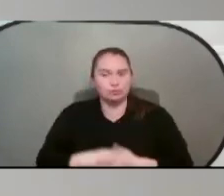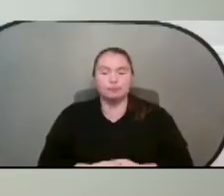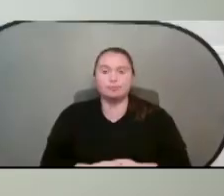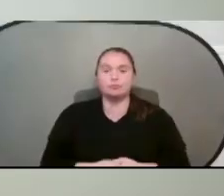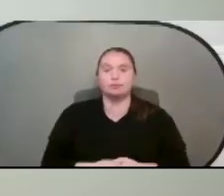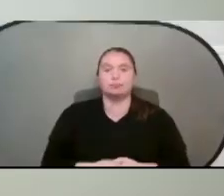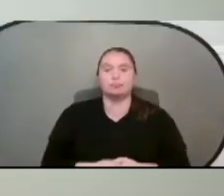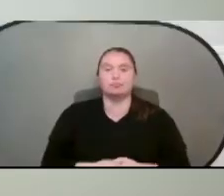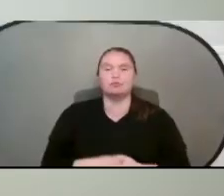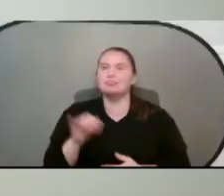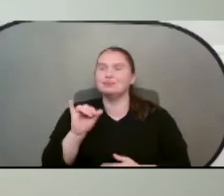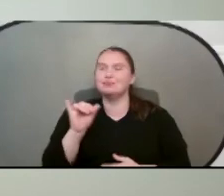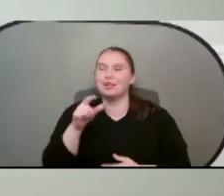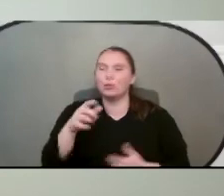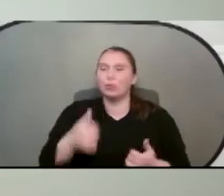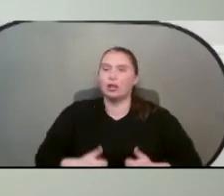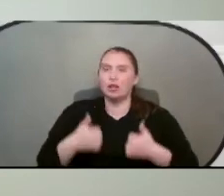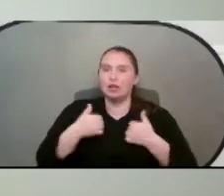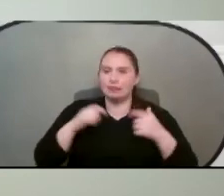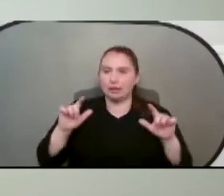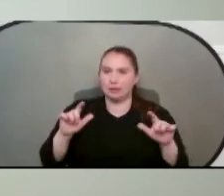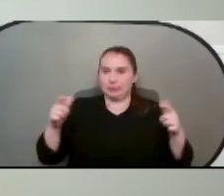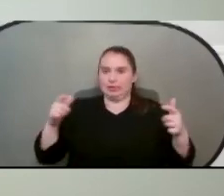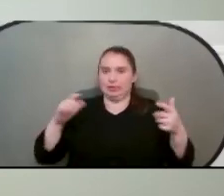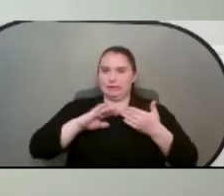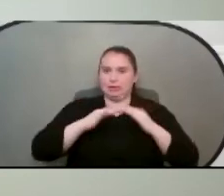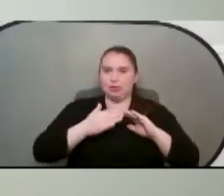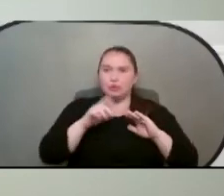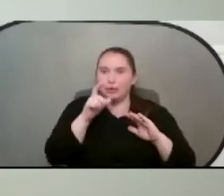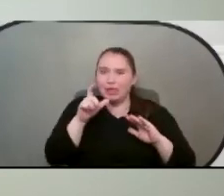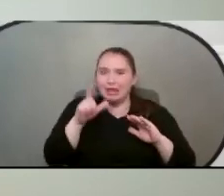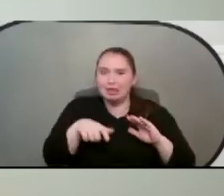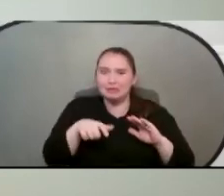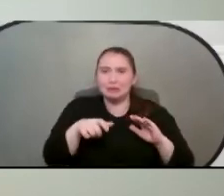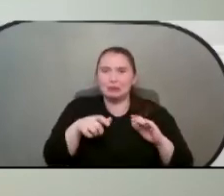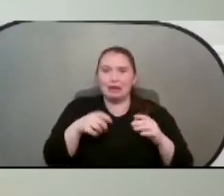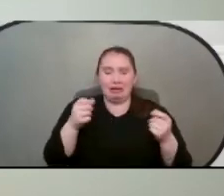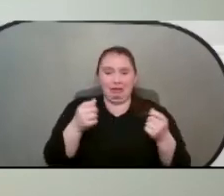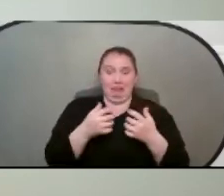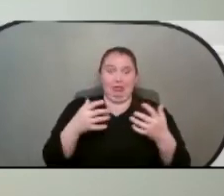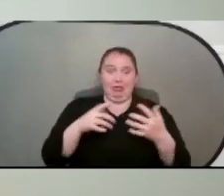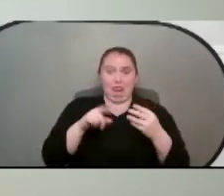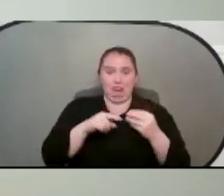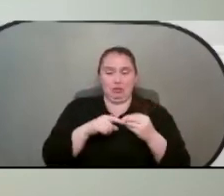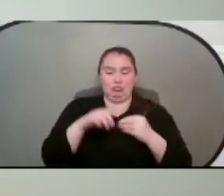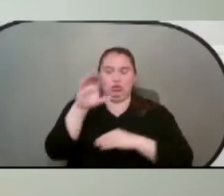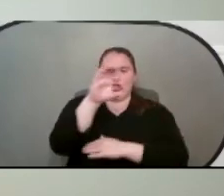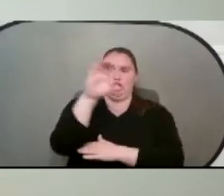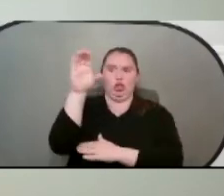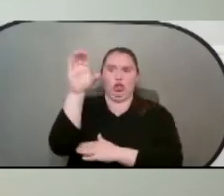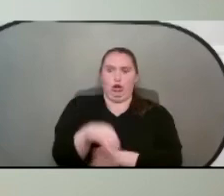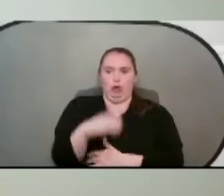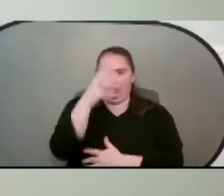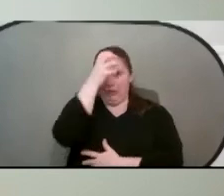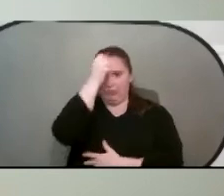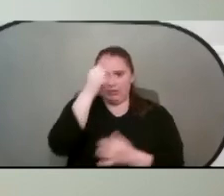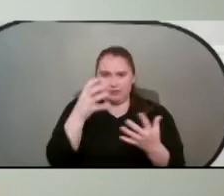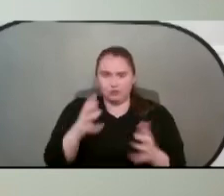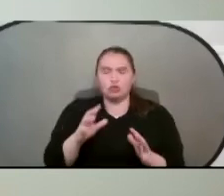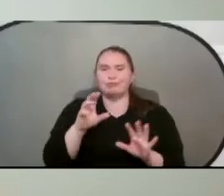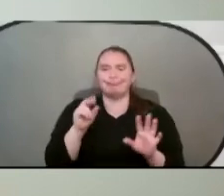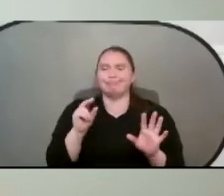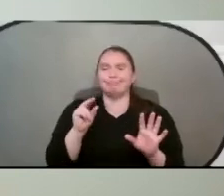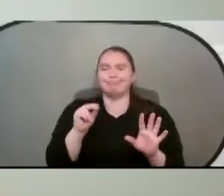It's like living in a big city. You don't have to know the entire city of Chicago. You just need to know your